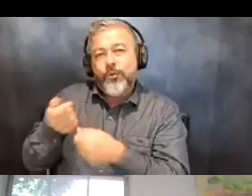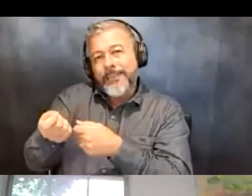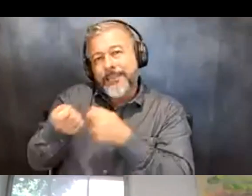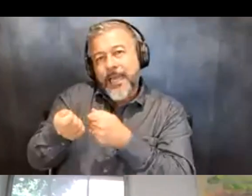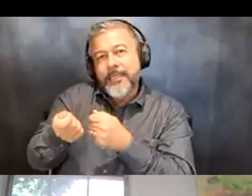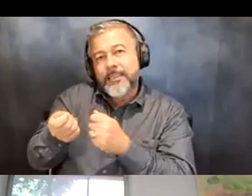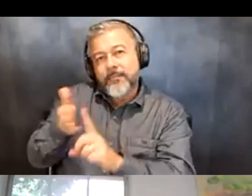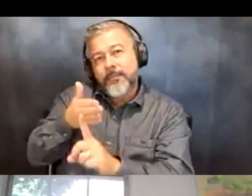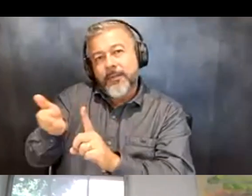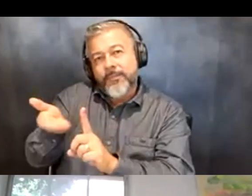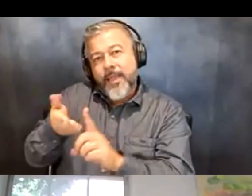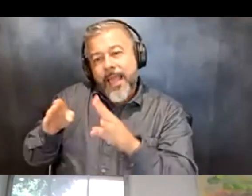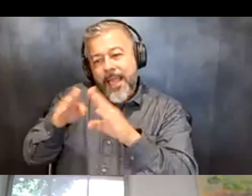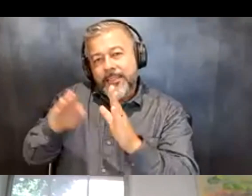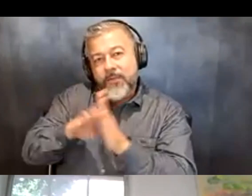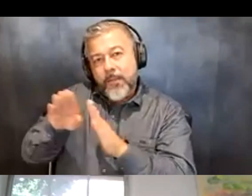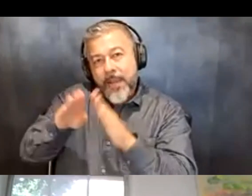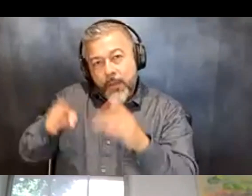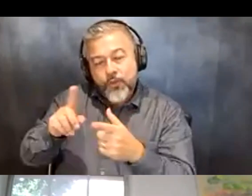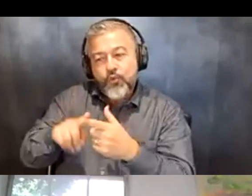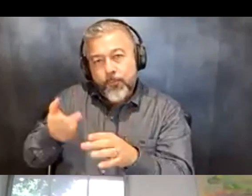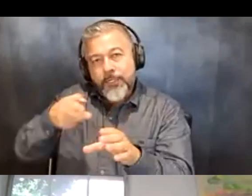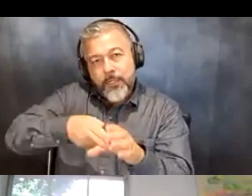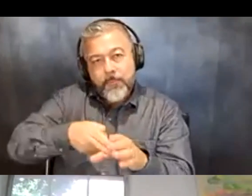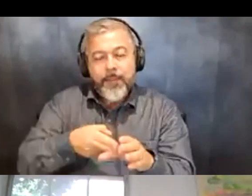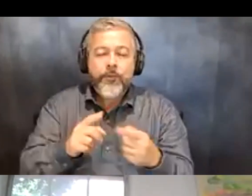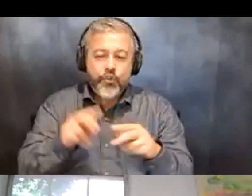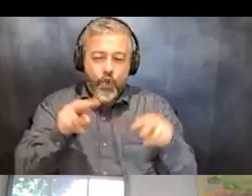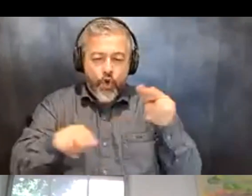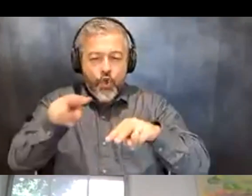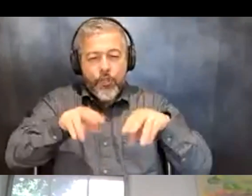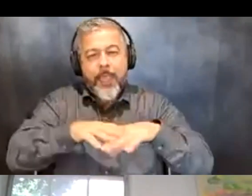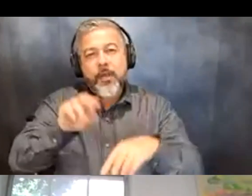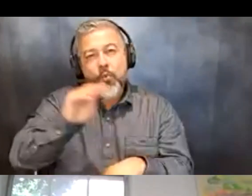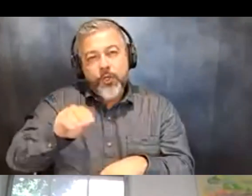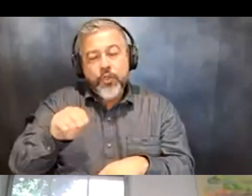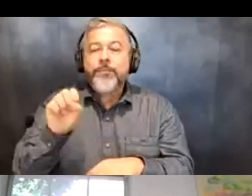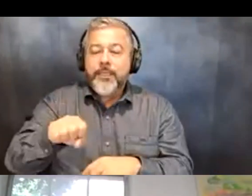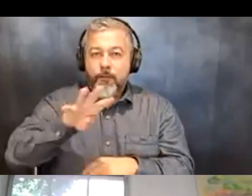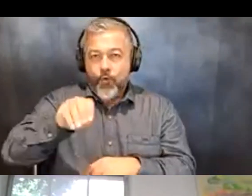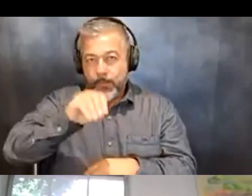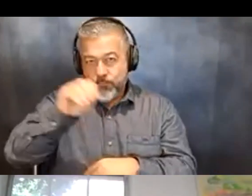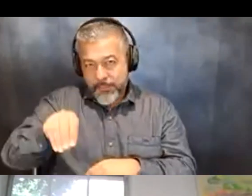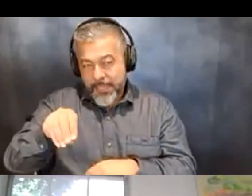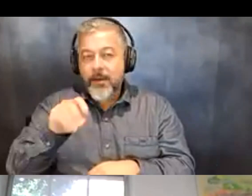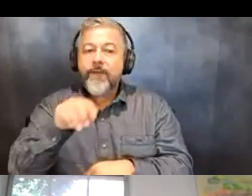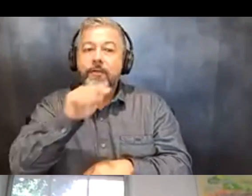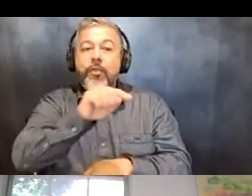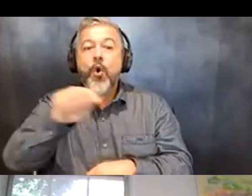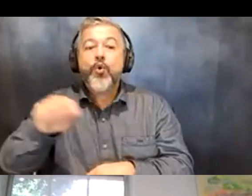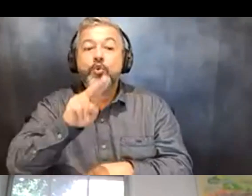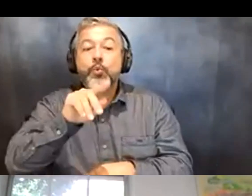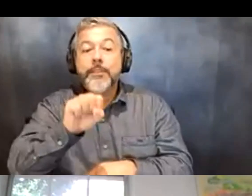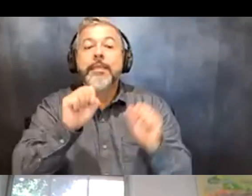like, you know, looking at that ratio, maybe telling the housers that yes, 40% of these units can